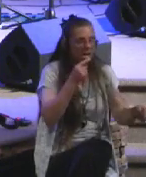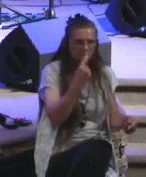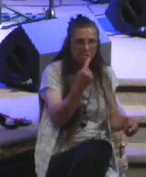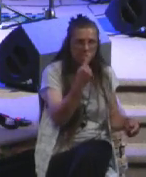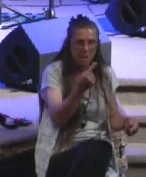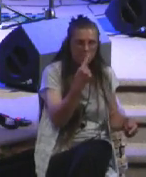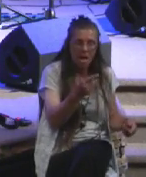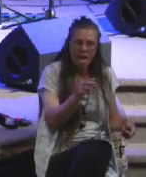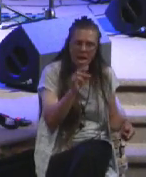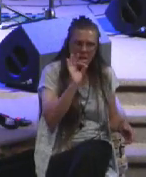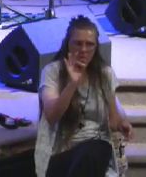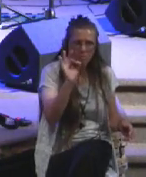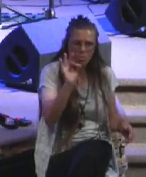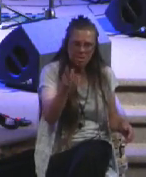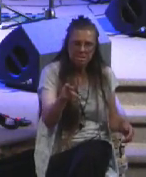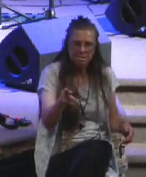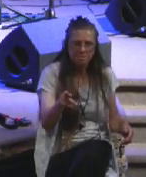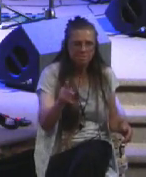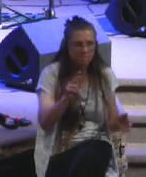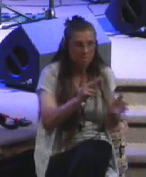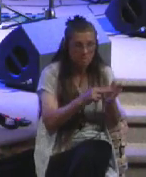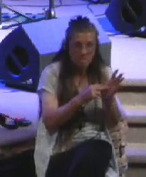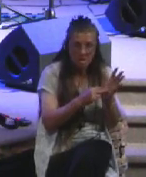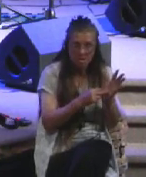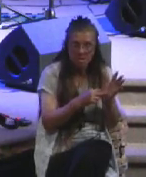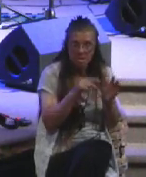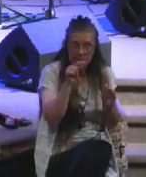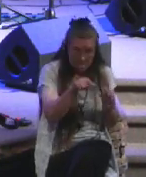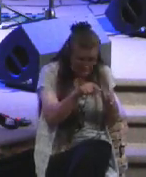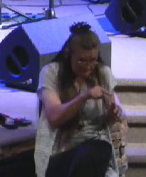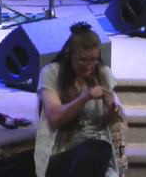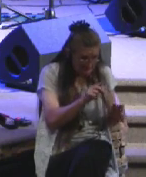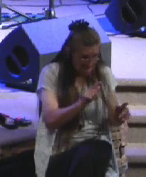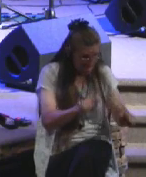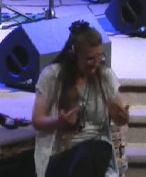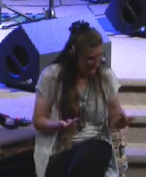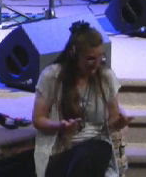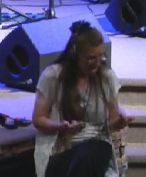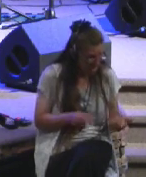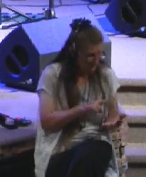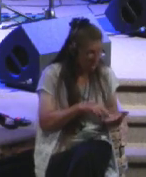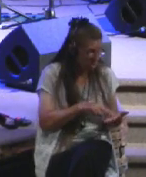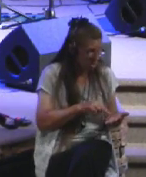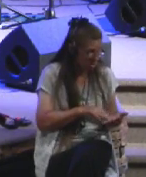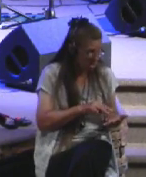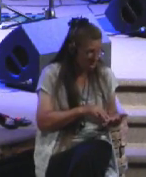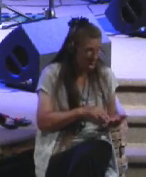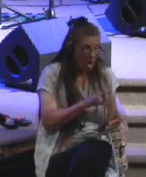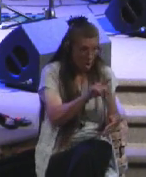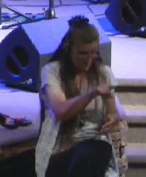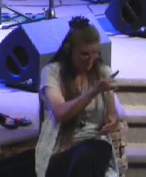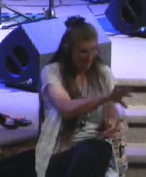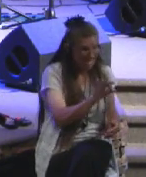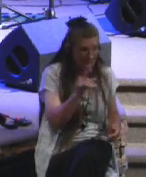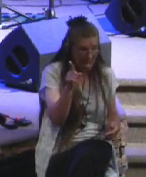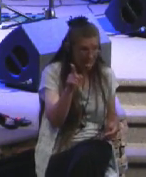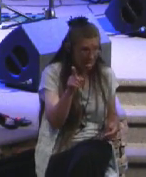he preached this message. And I'll tell you, out of his own life, this is what's crazy. When you study his life, you're going to find